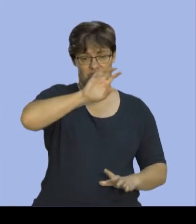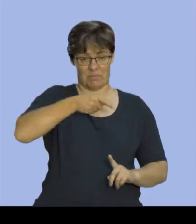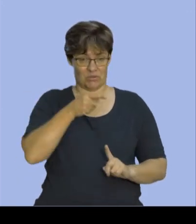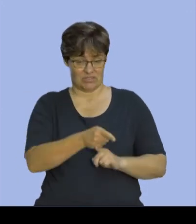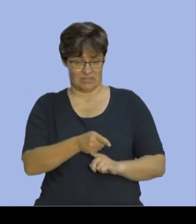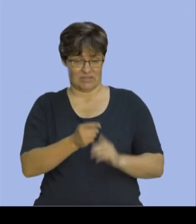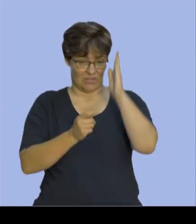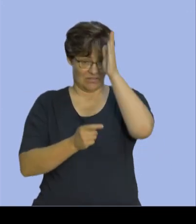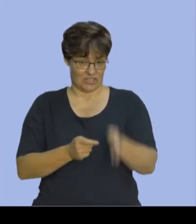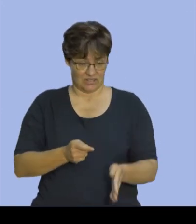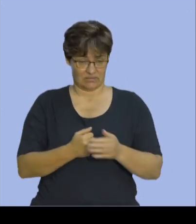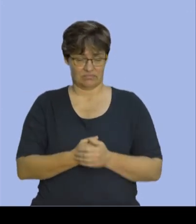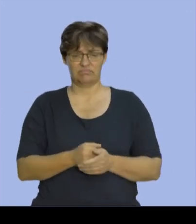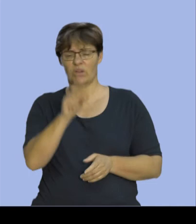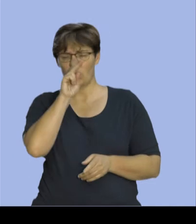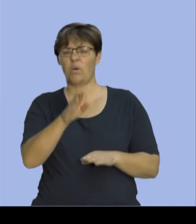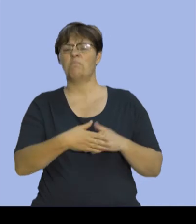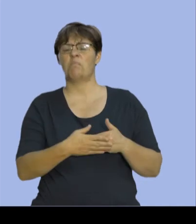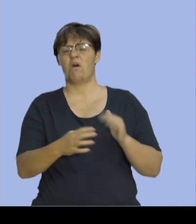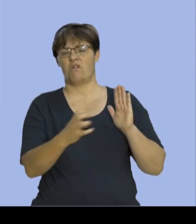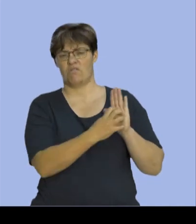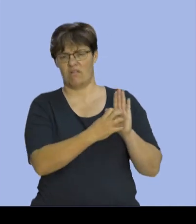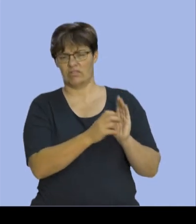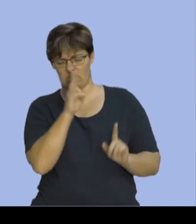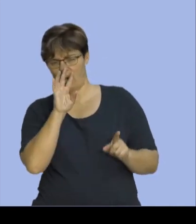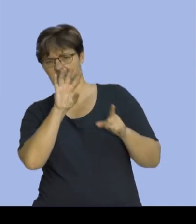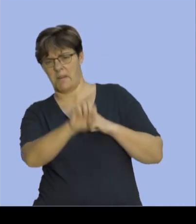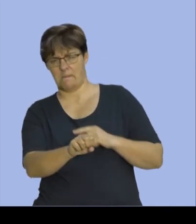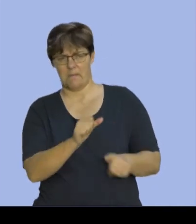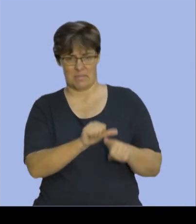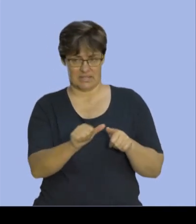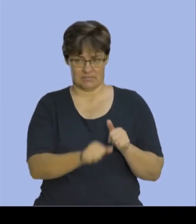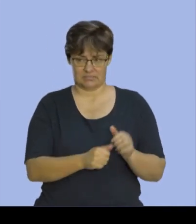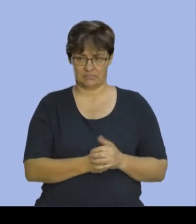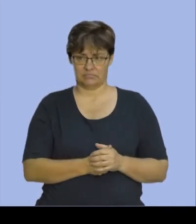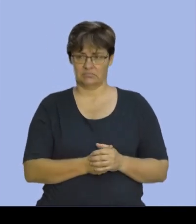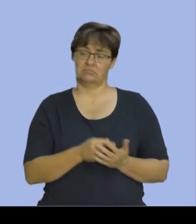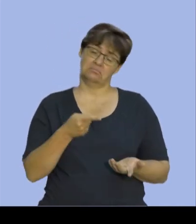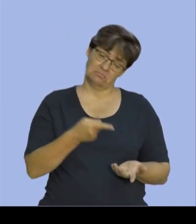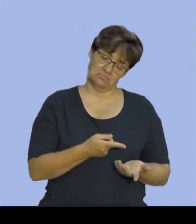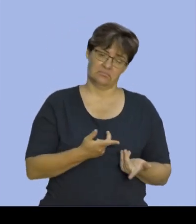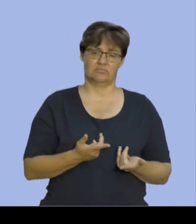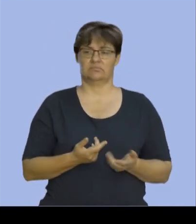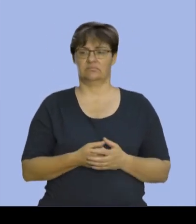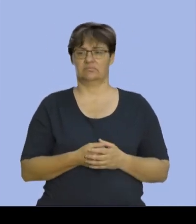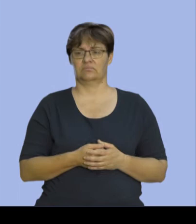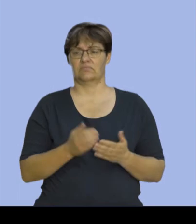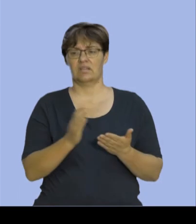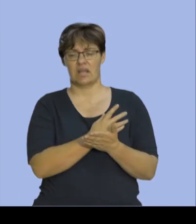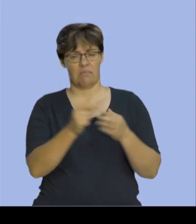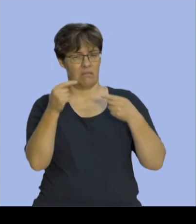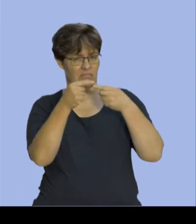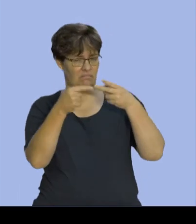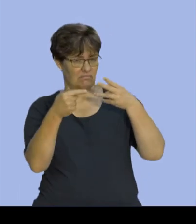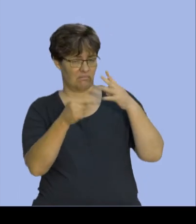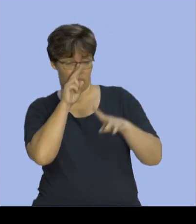is about. But let's look at more graphs just to try and make sense of this. Nah? So with this, some